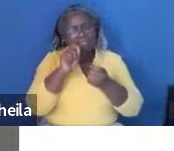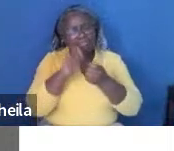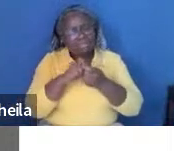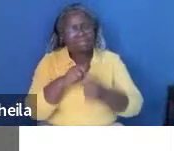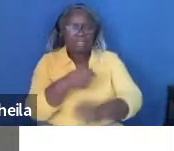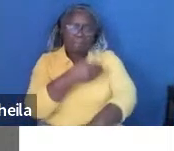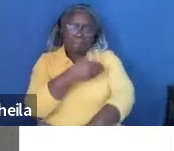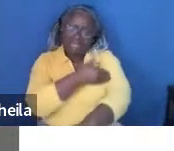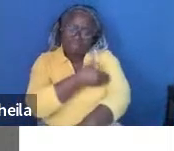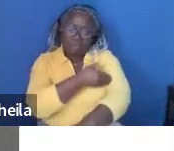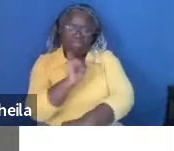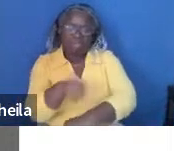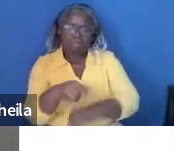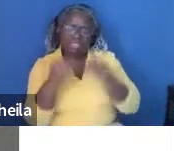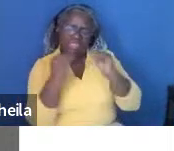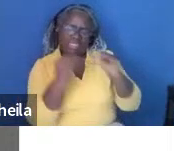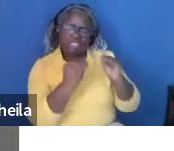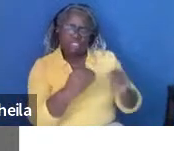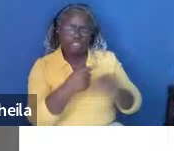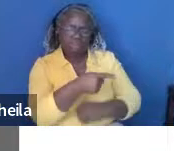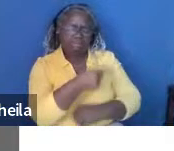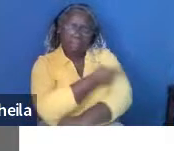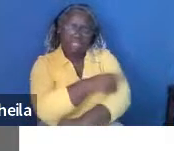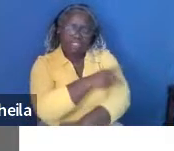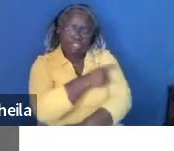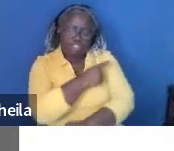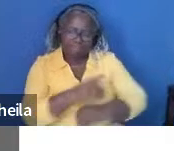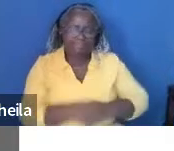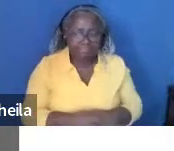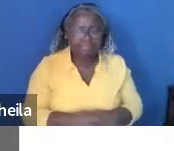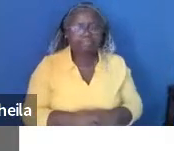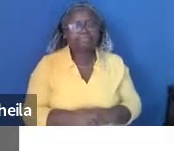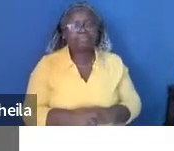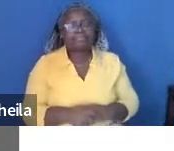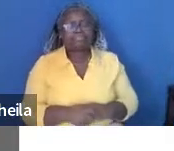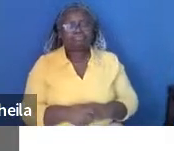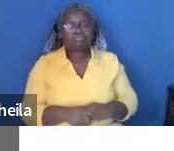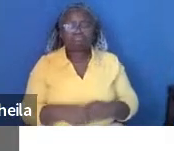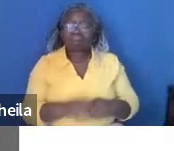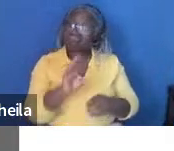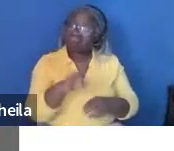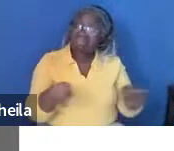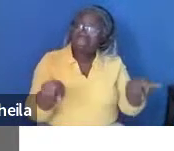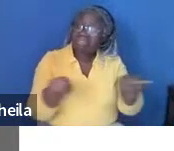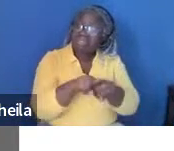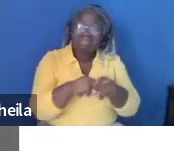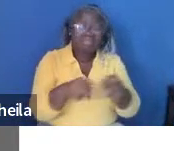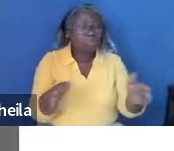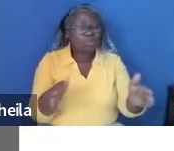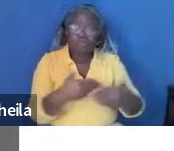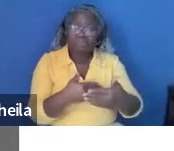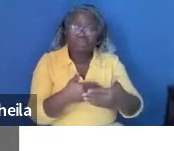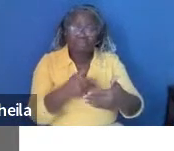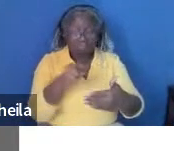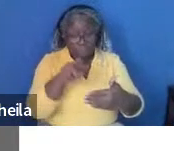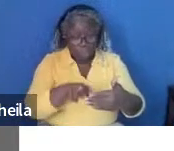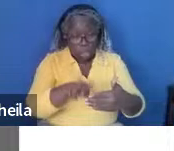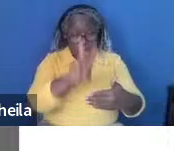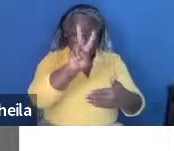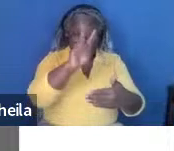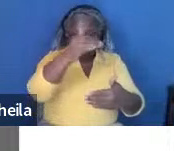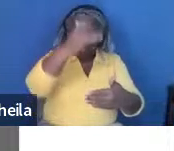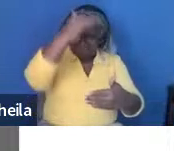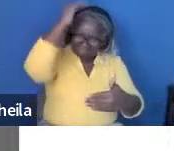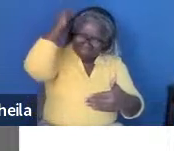the very same room, we have a track with an overhead lift so that we can steady